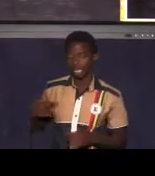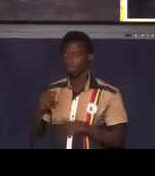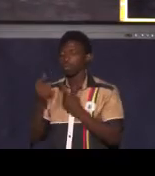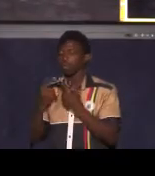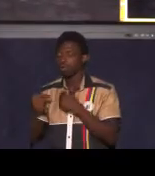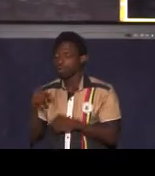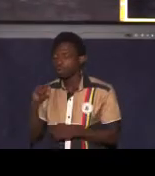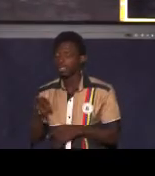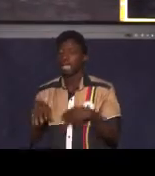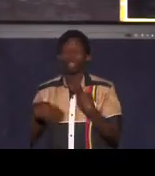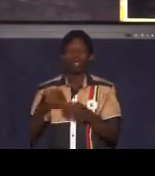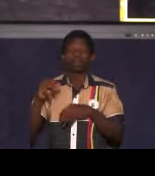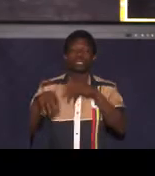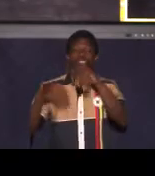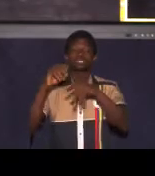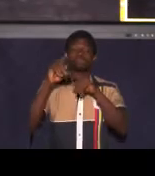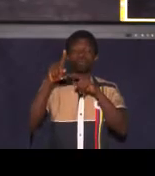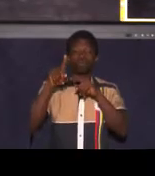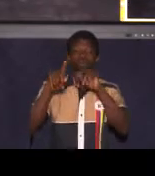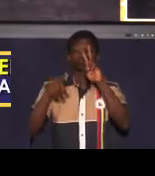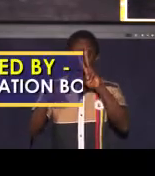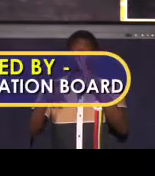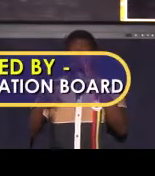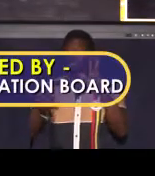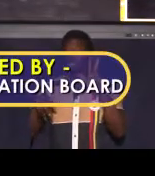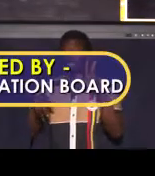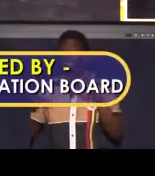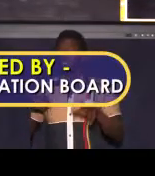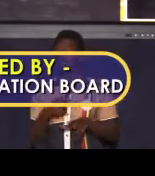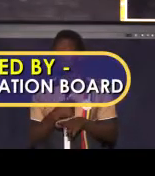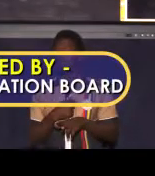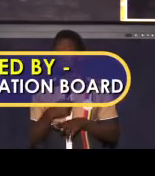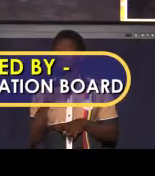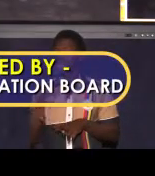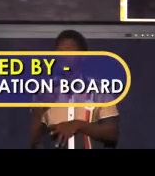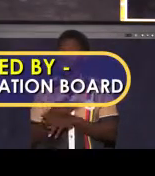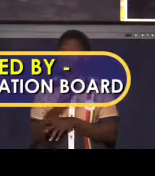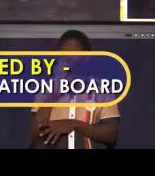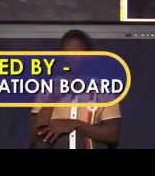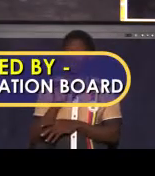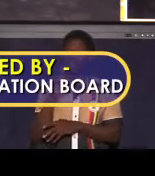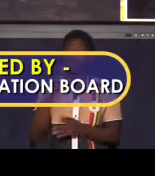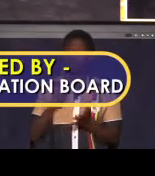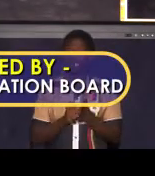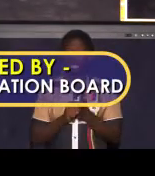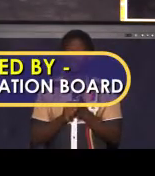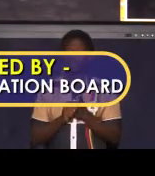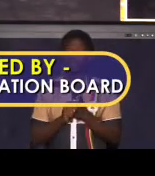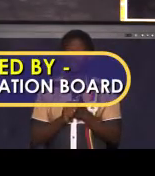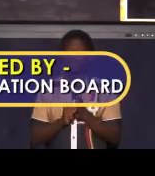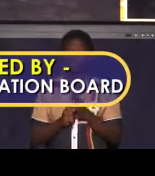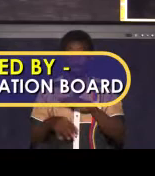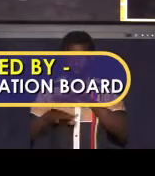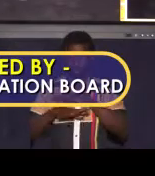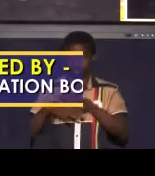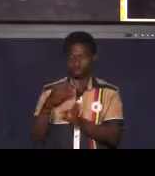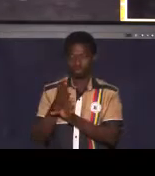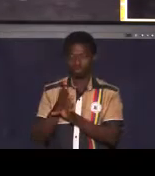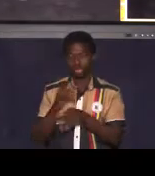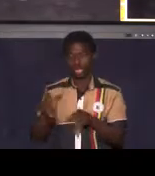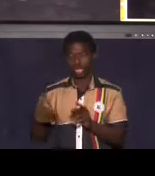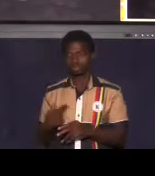coming down. But how many steps? 1, 2, 3. So we are multiplying by 1,000